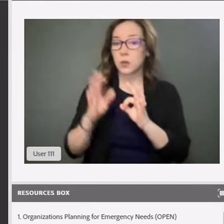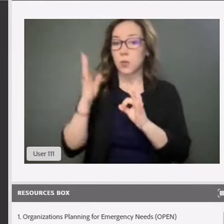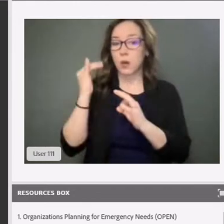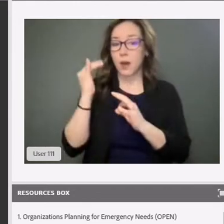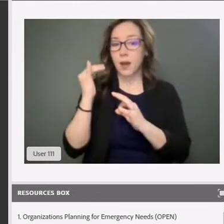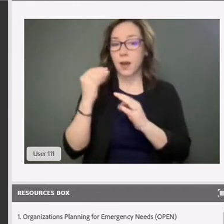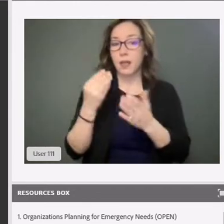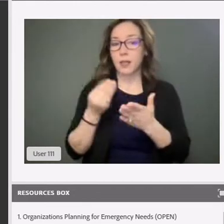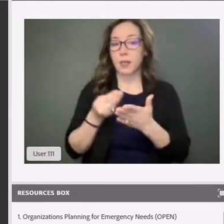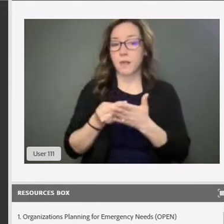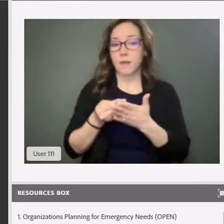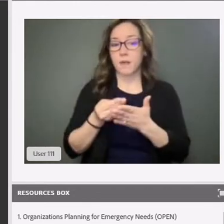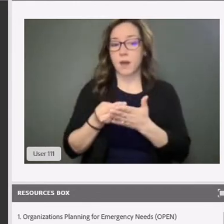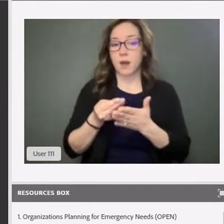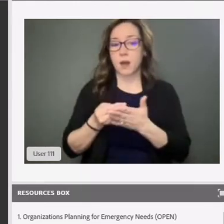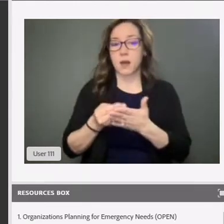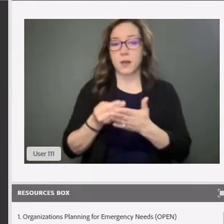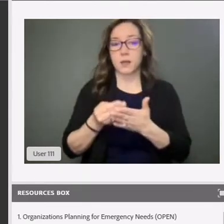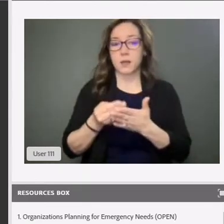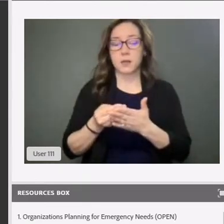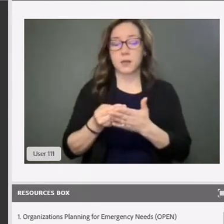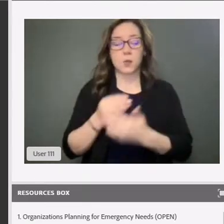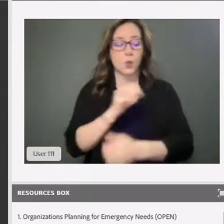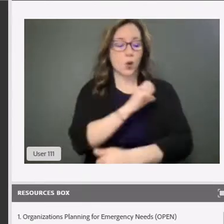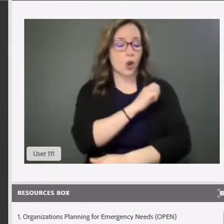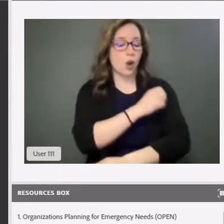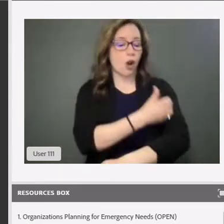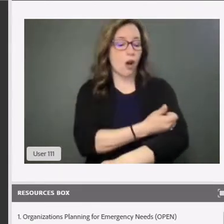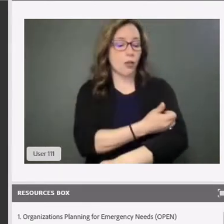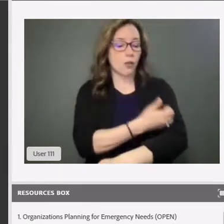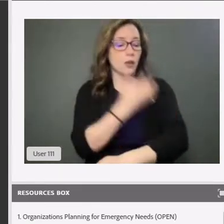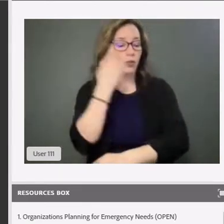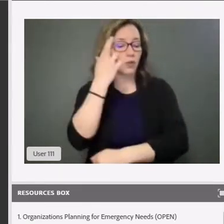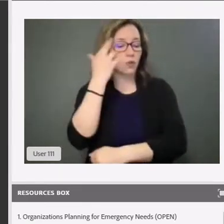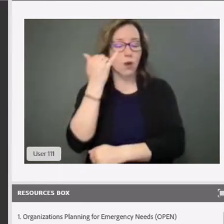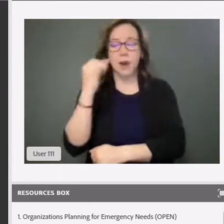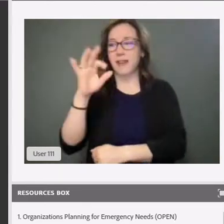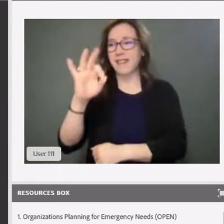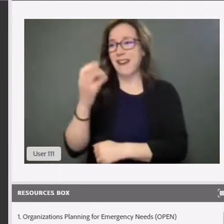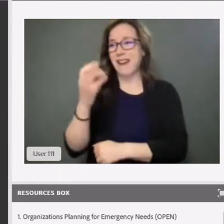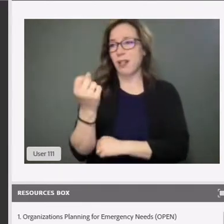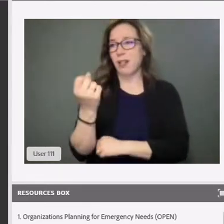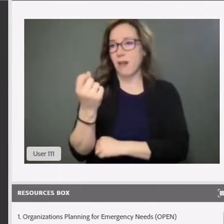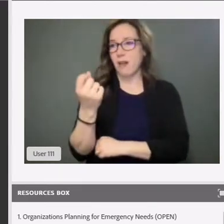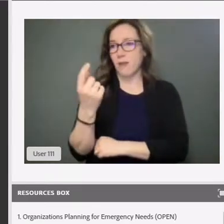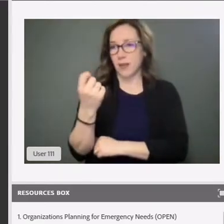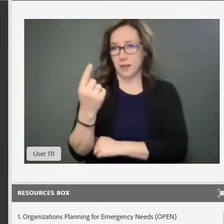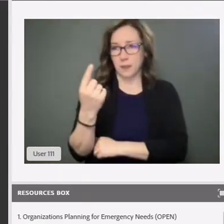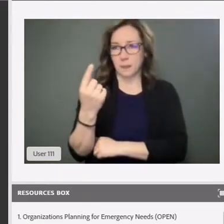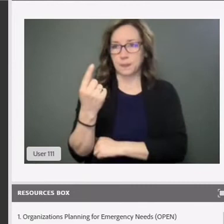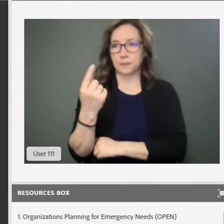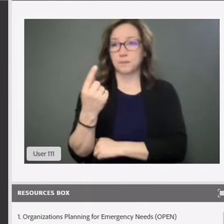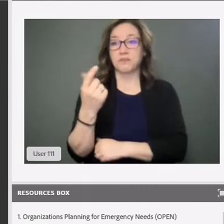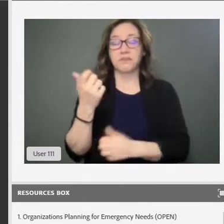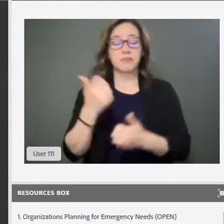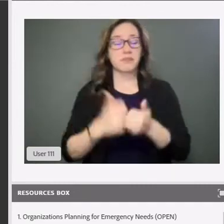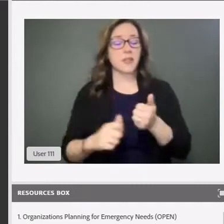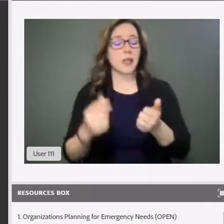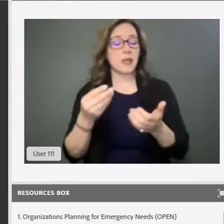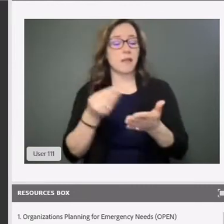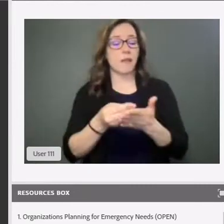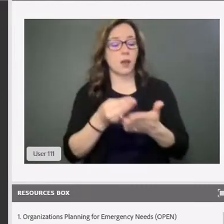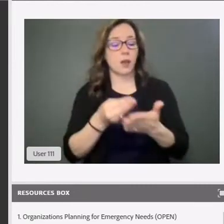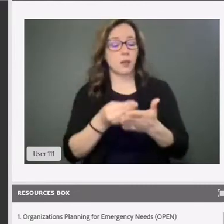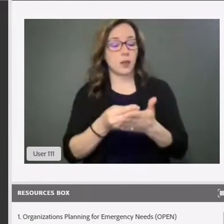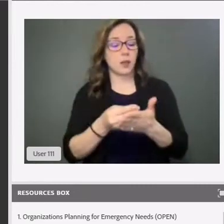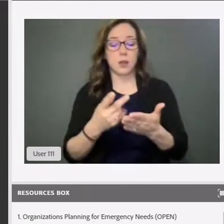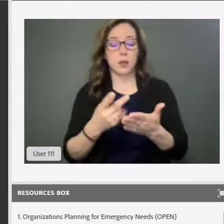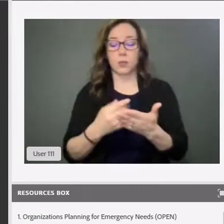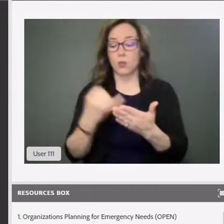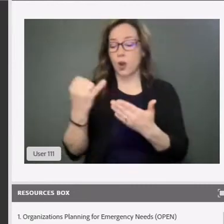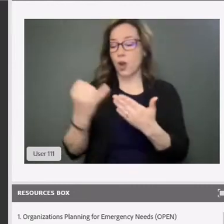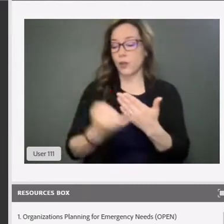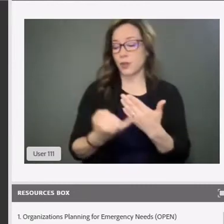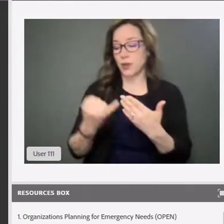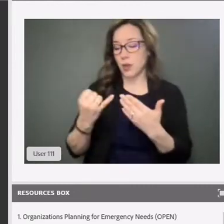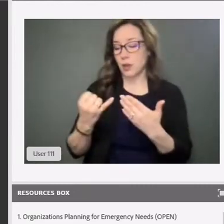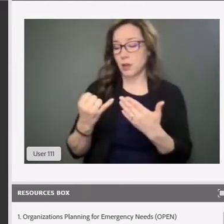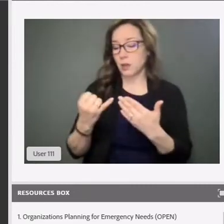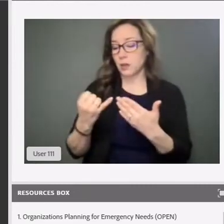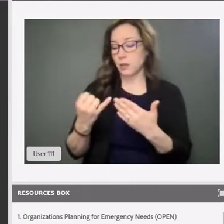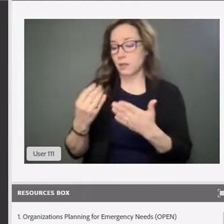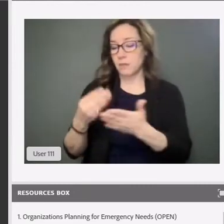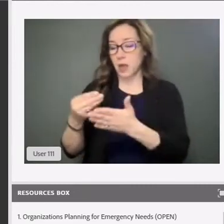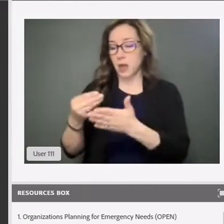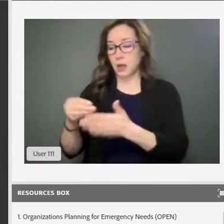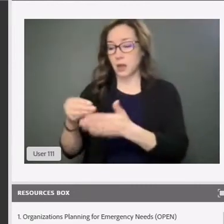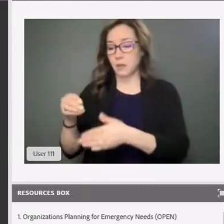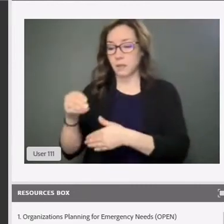funds were authorized in the wake of 9/11, and so any funding, any projects that are used with this